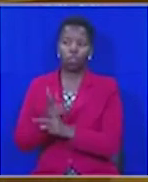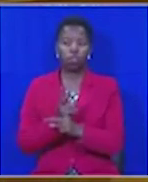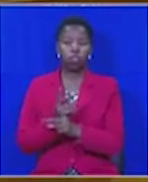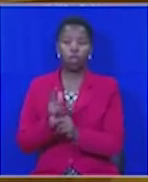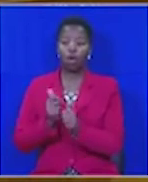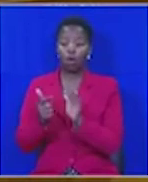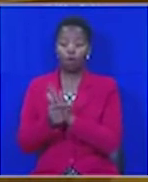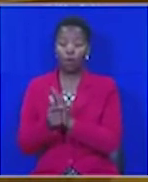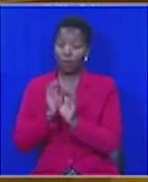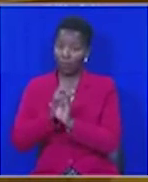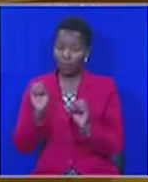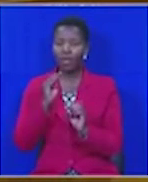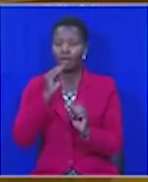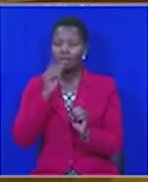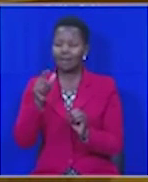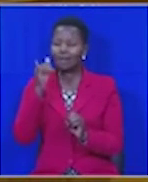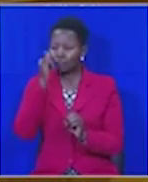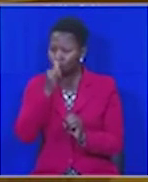concealment of proceeds of financial crime